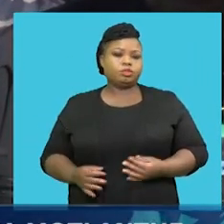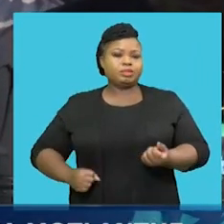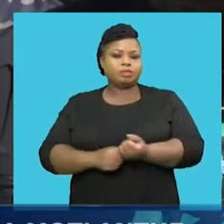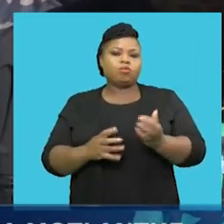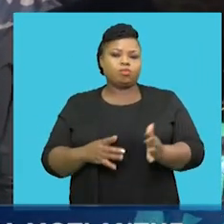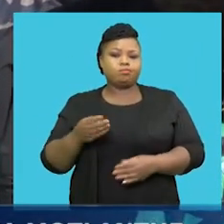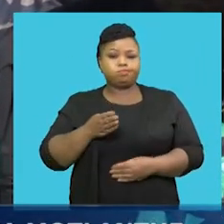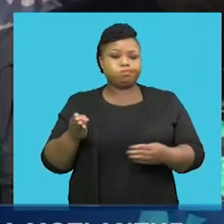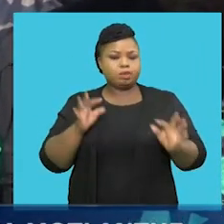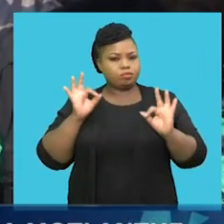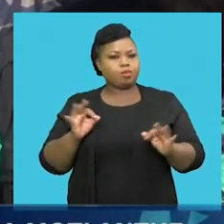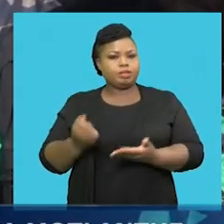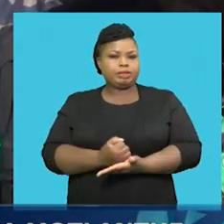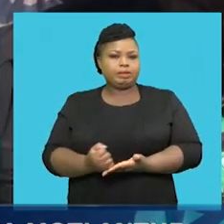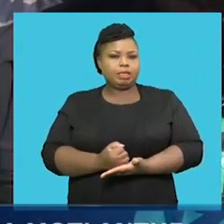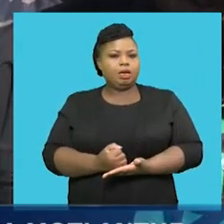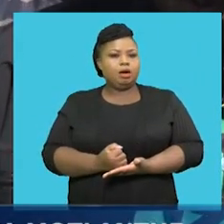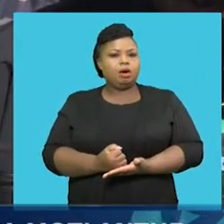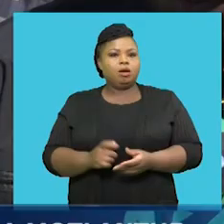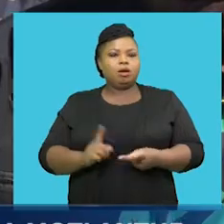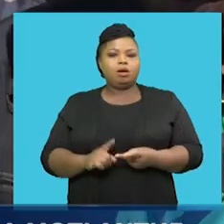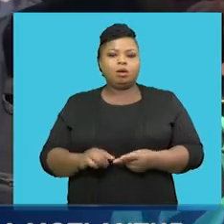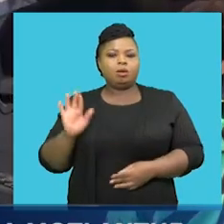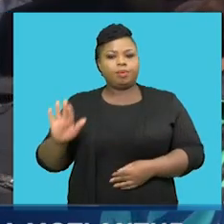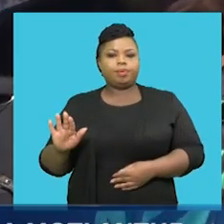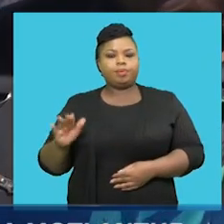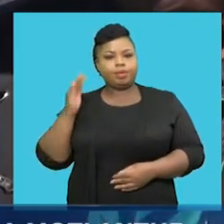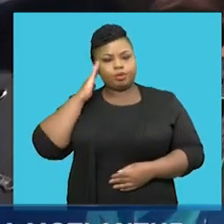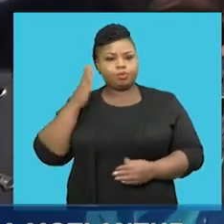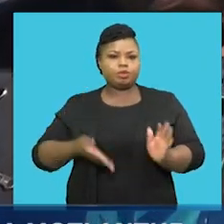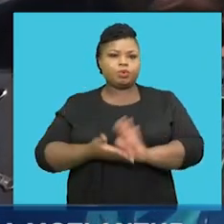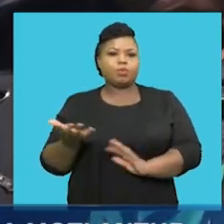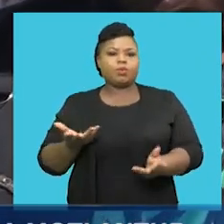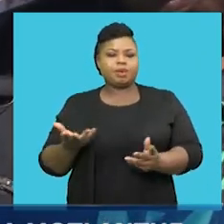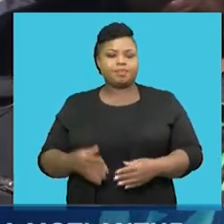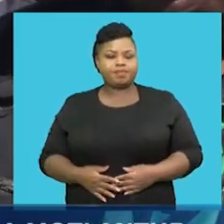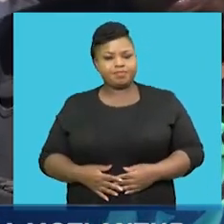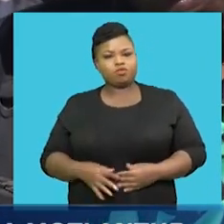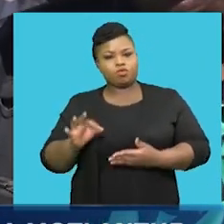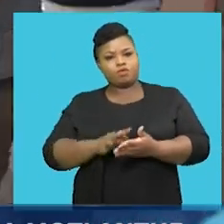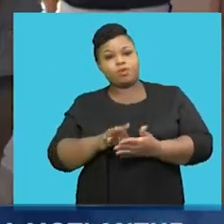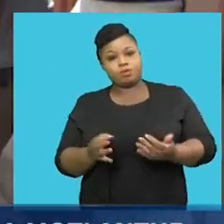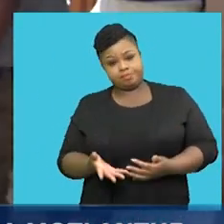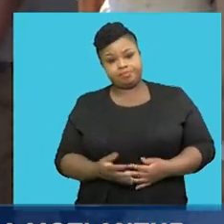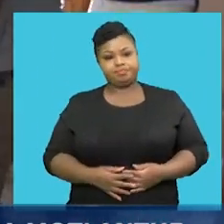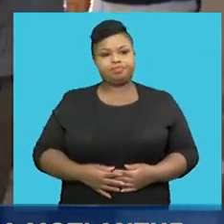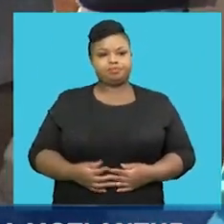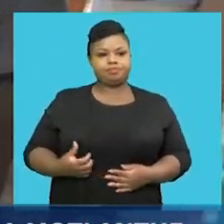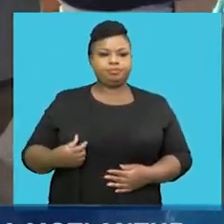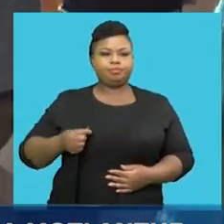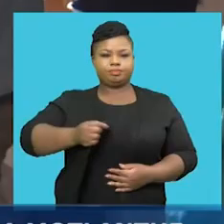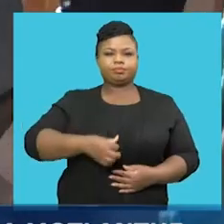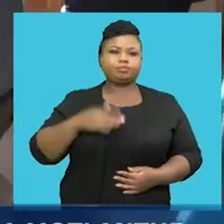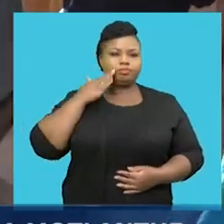supporters are properly registered and they know where to go to cast their votes here.